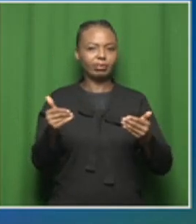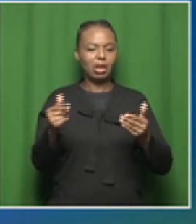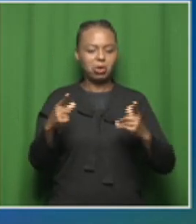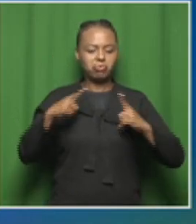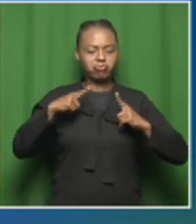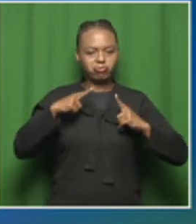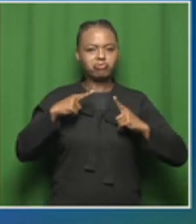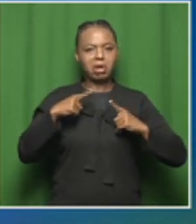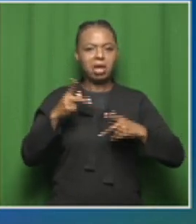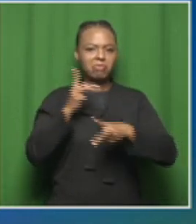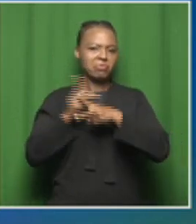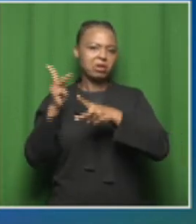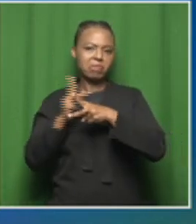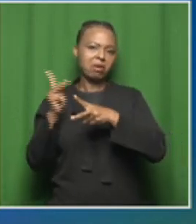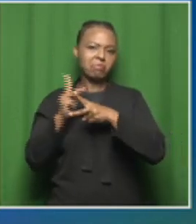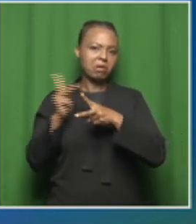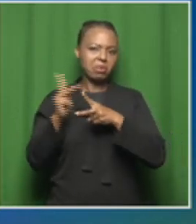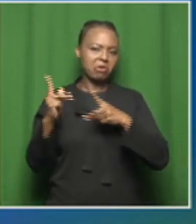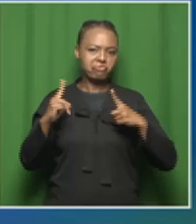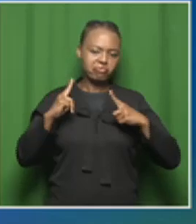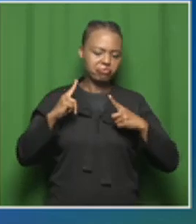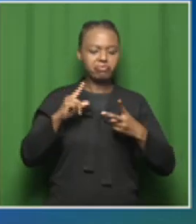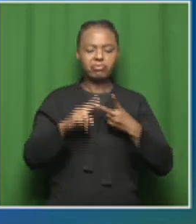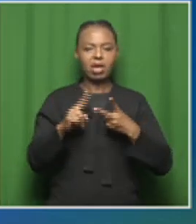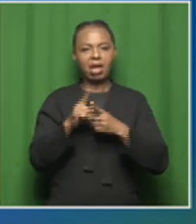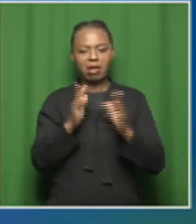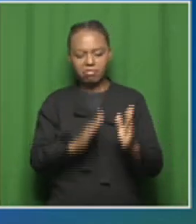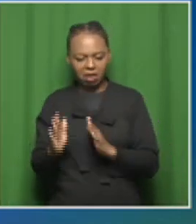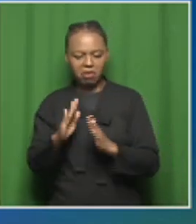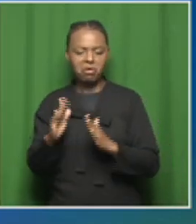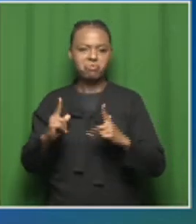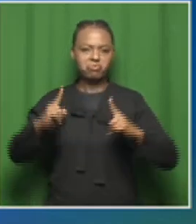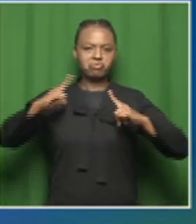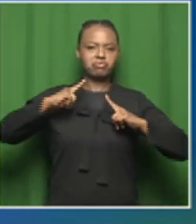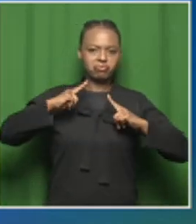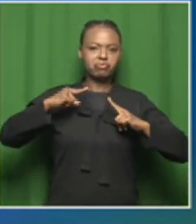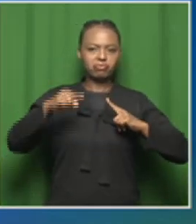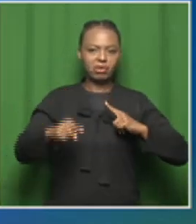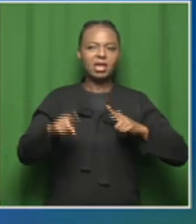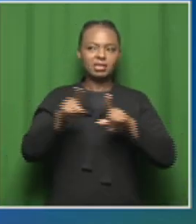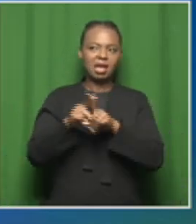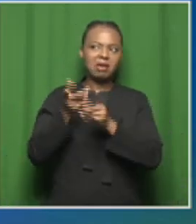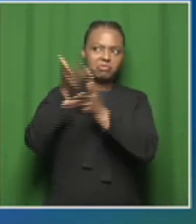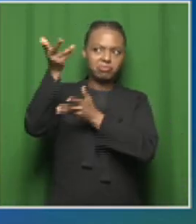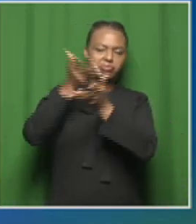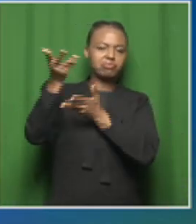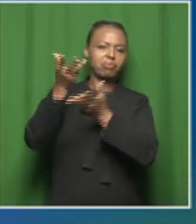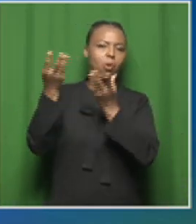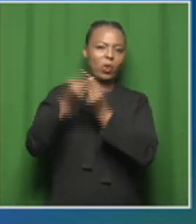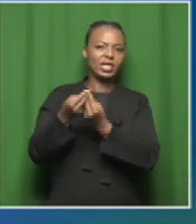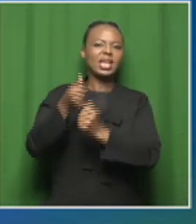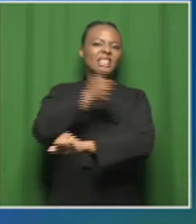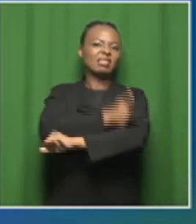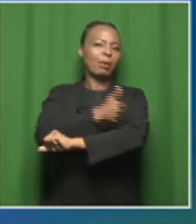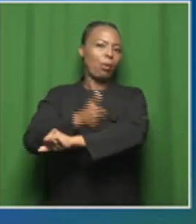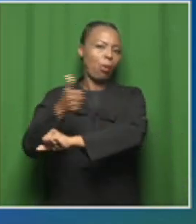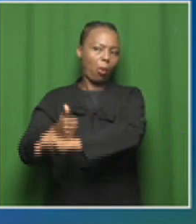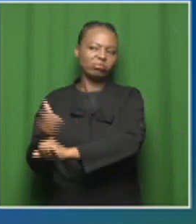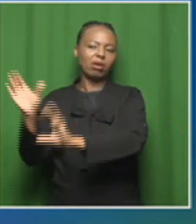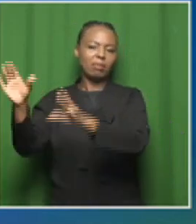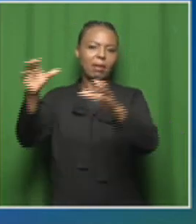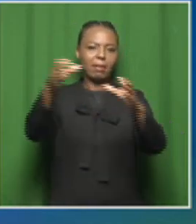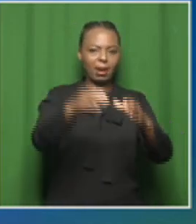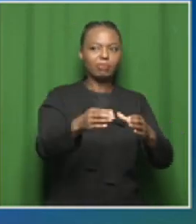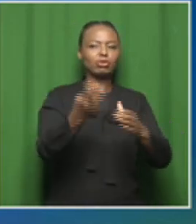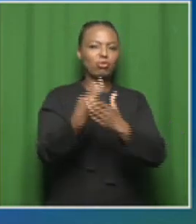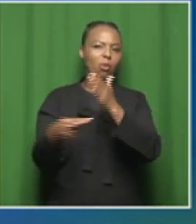for respiratory pathogens, and they engage with the experts and stakeholders regularly to review and test and update